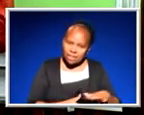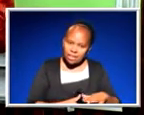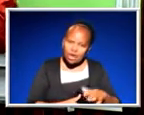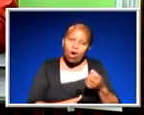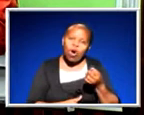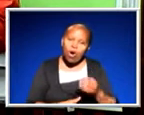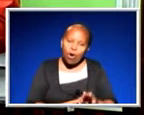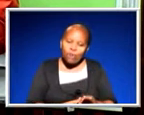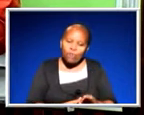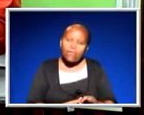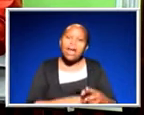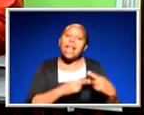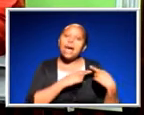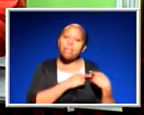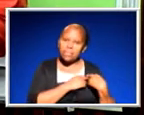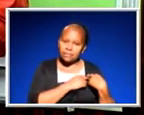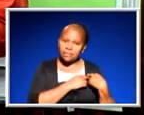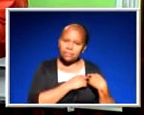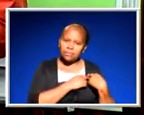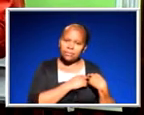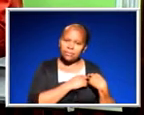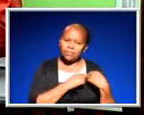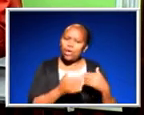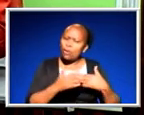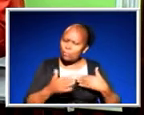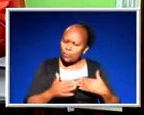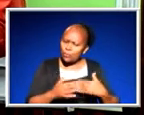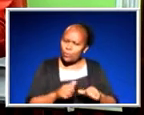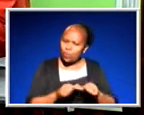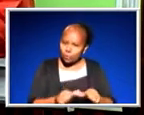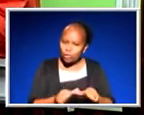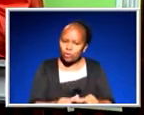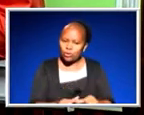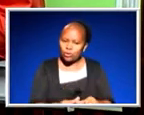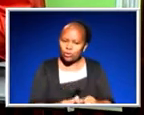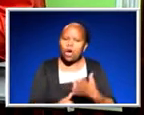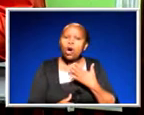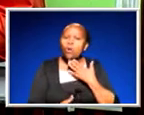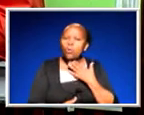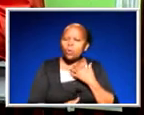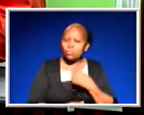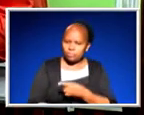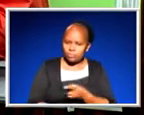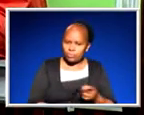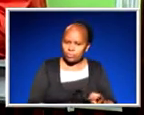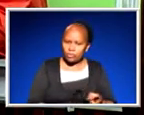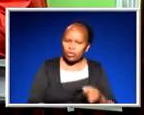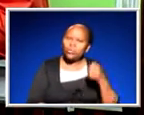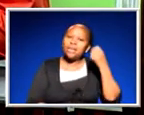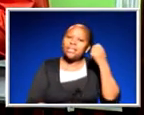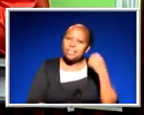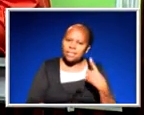of liability. Before we proceed, I would like us to